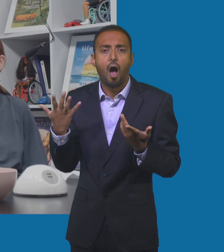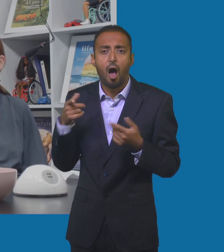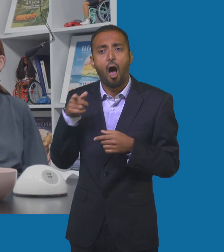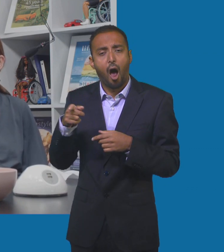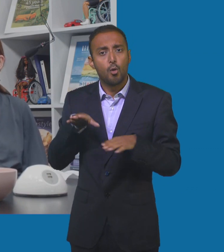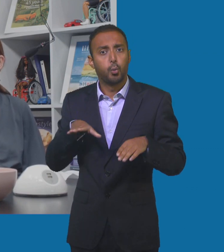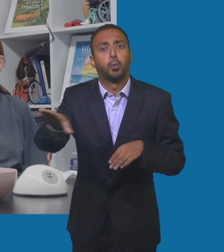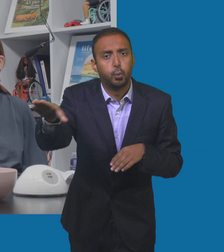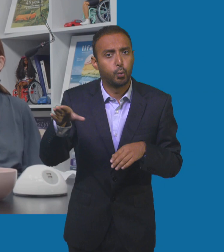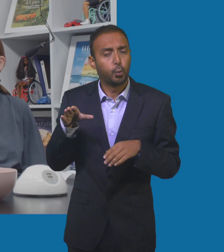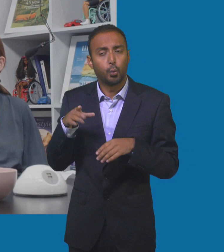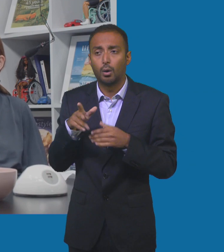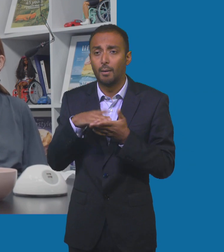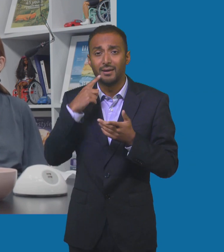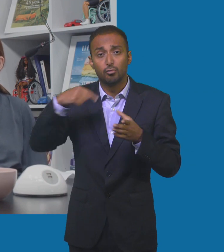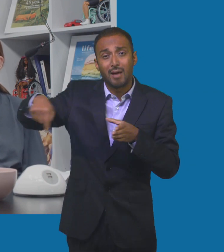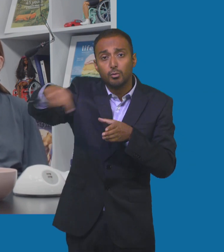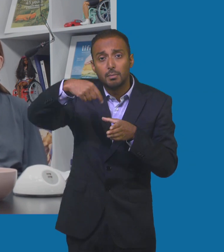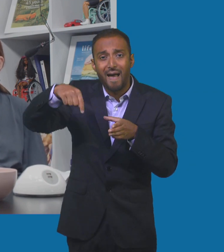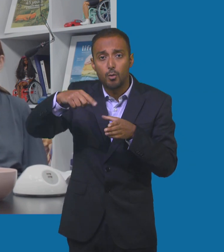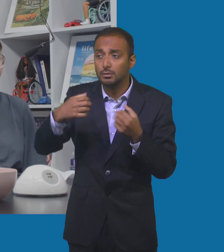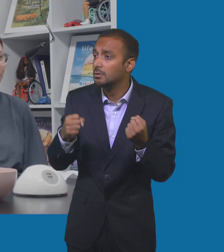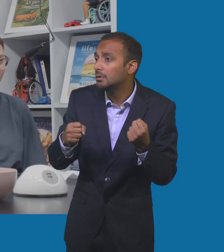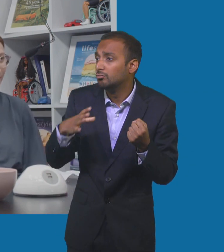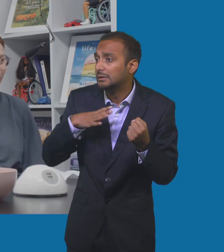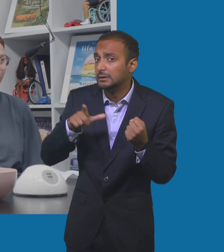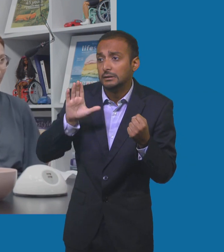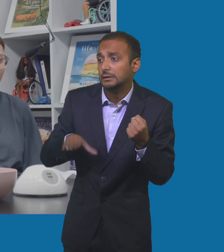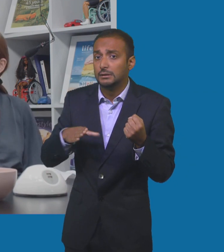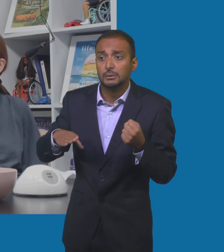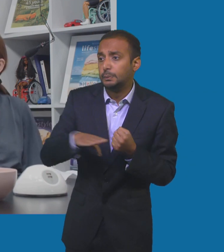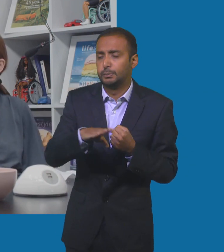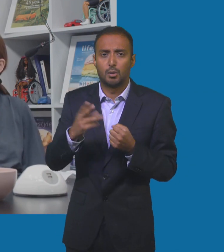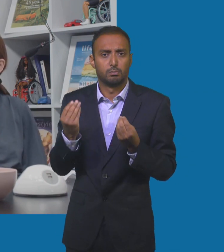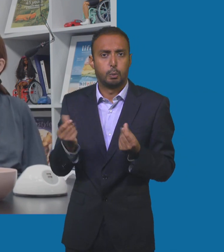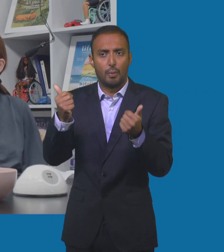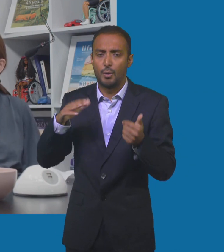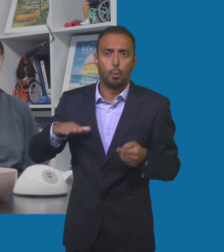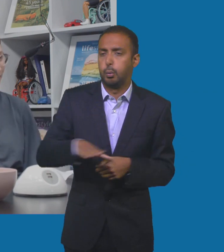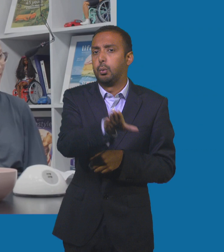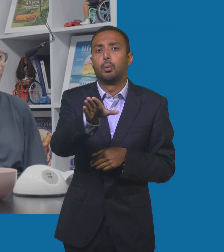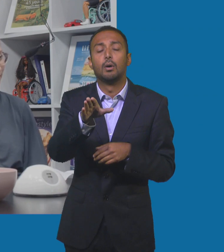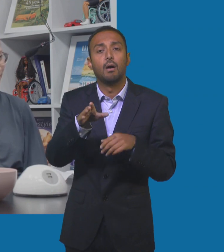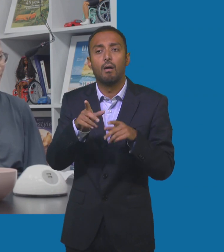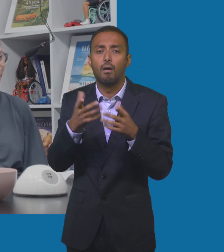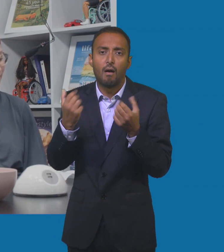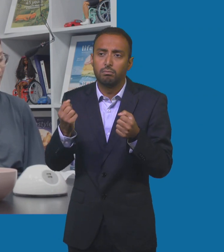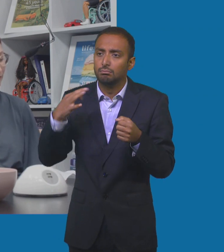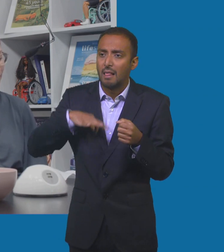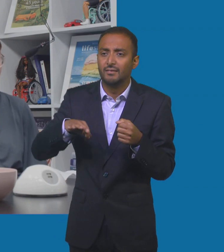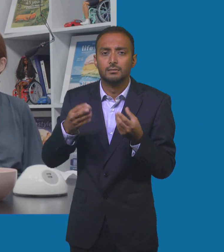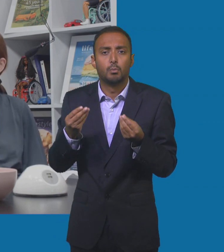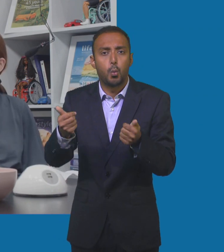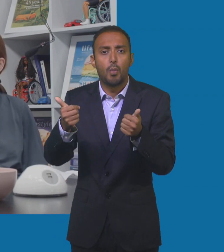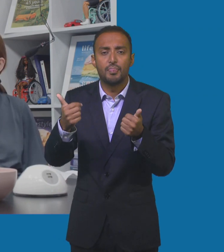thing, they're really sort of quick off the line, and they're just sort of a bit smoother and whatnot. They're actually quite, there's benefits to how they drive as well. There's obviously the wider